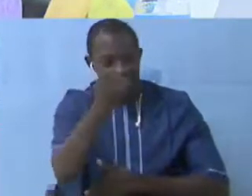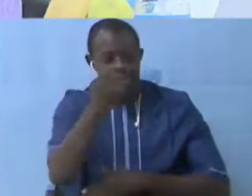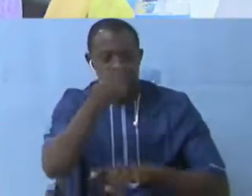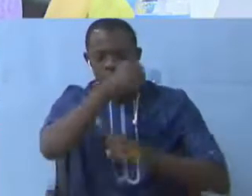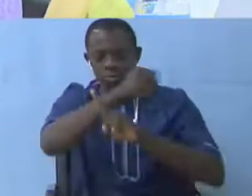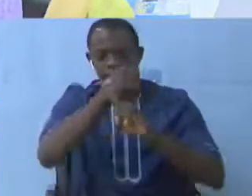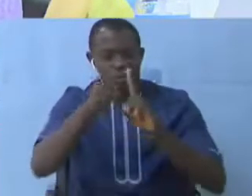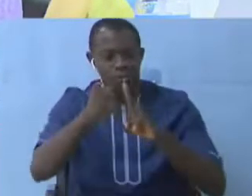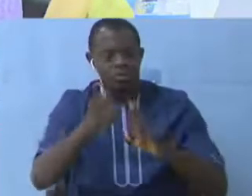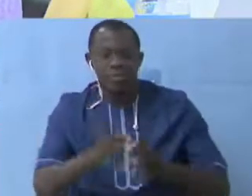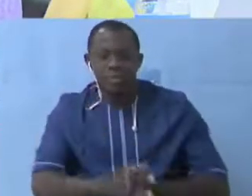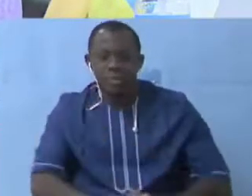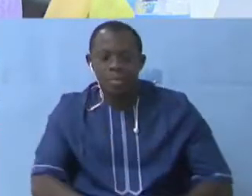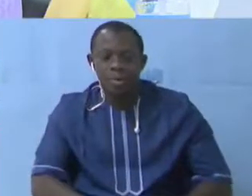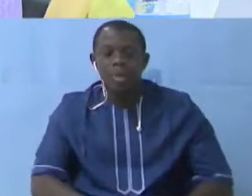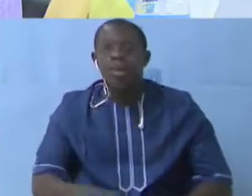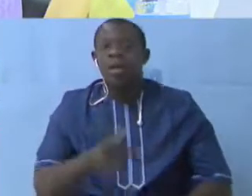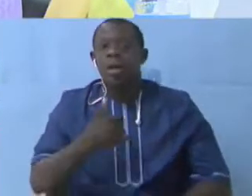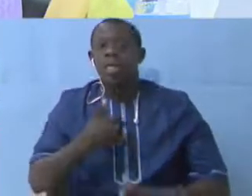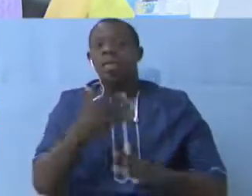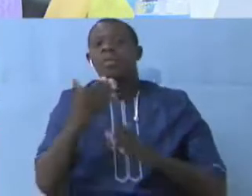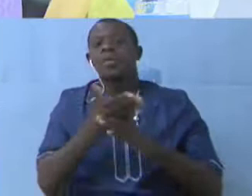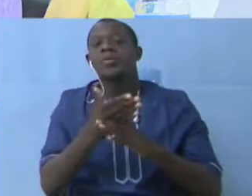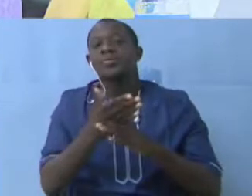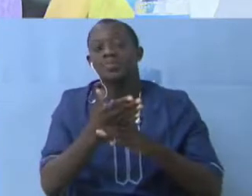bii. I believe that